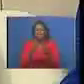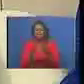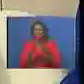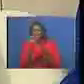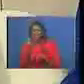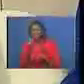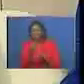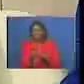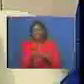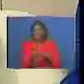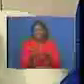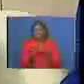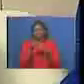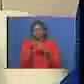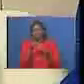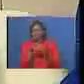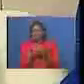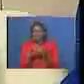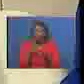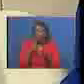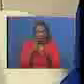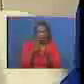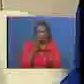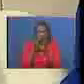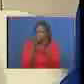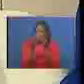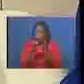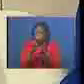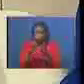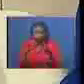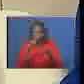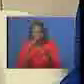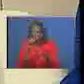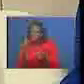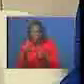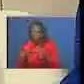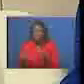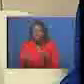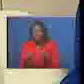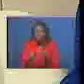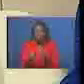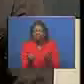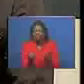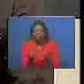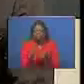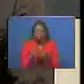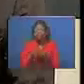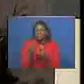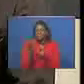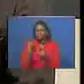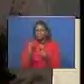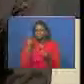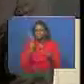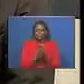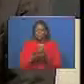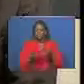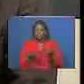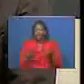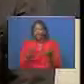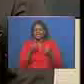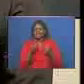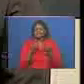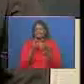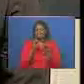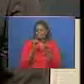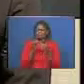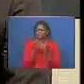and then we see some positive results coming up and you know what I'm enjoying this particular interview and painfully I